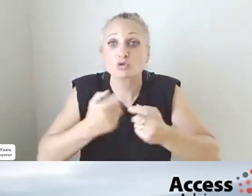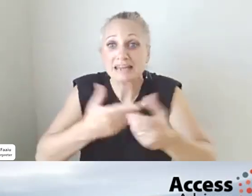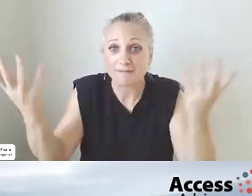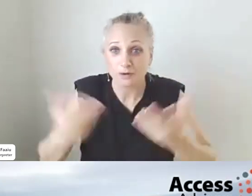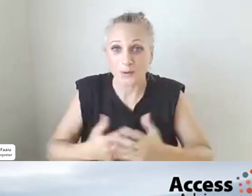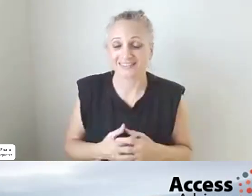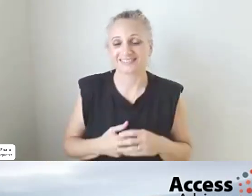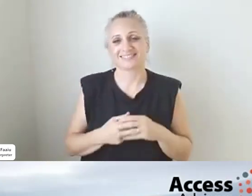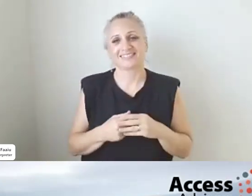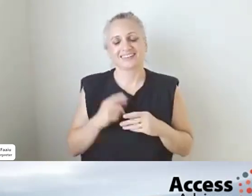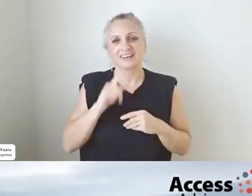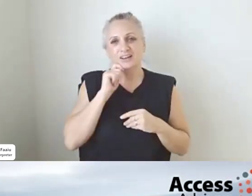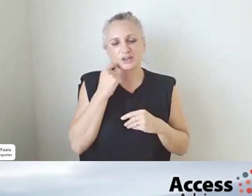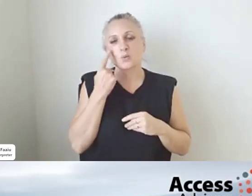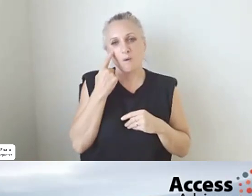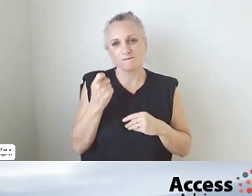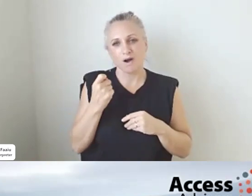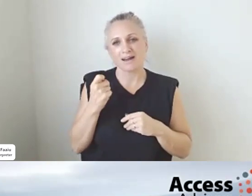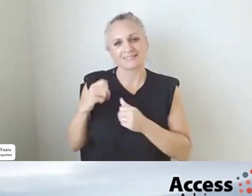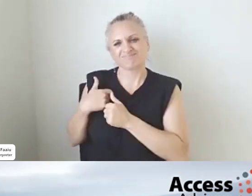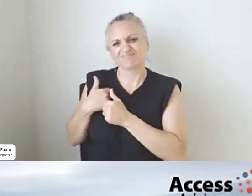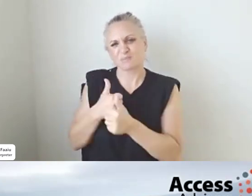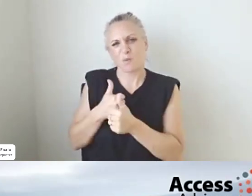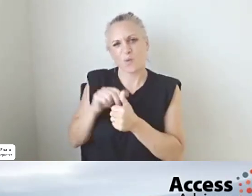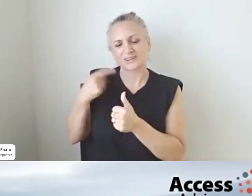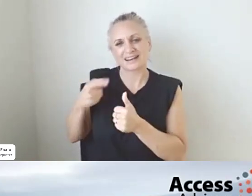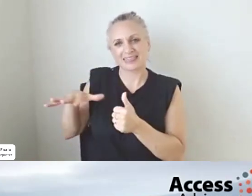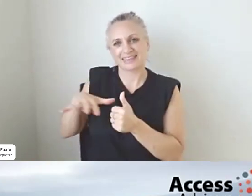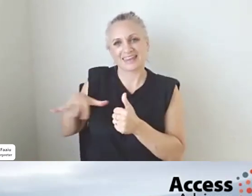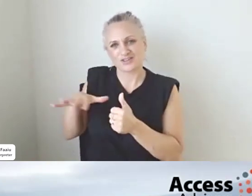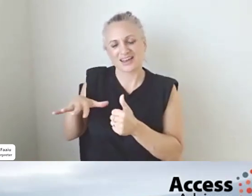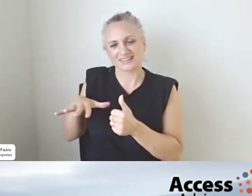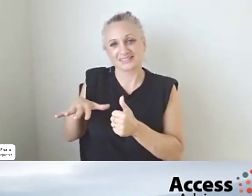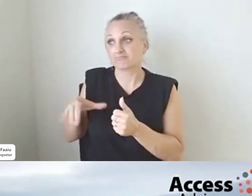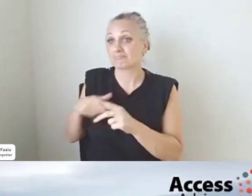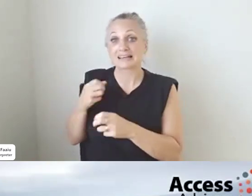find allies in other areas as well, like content creation,